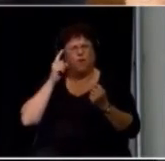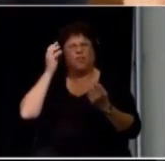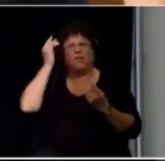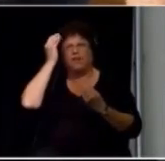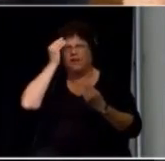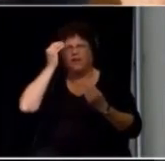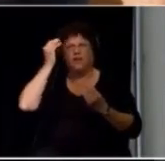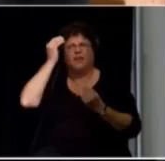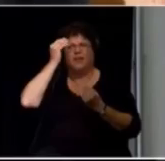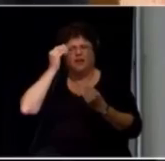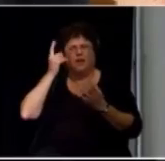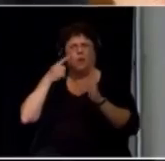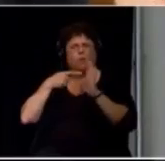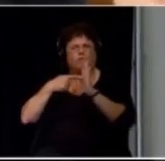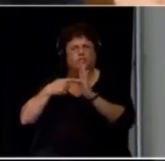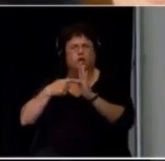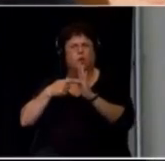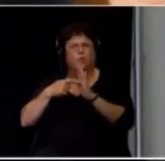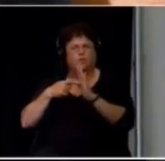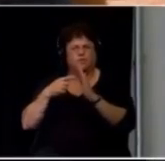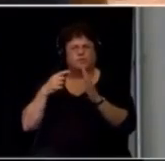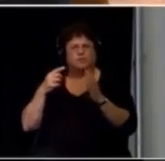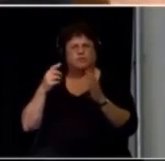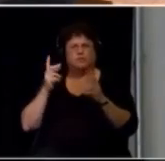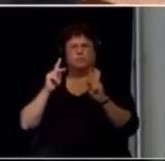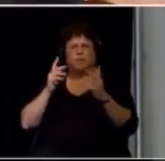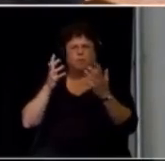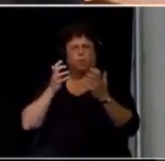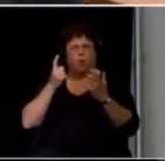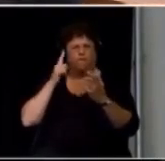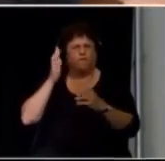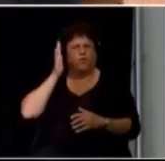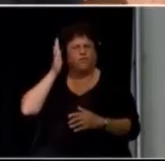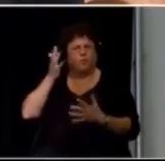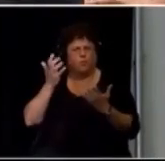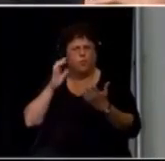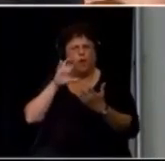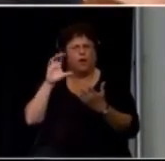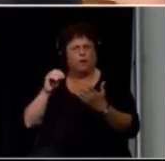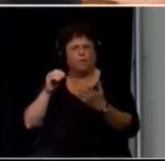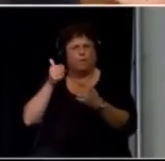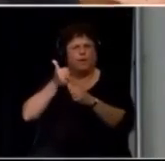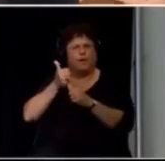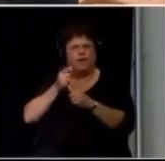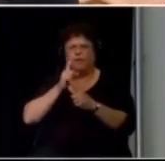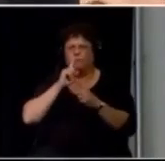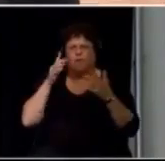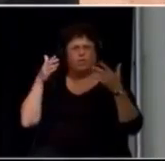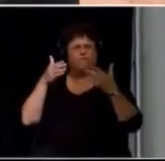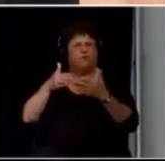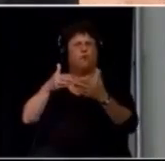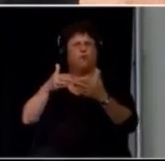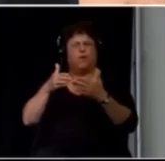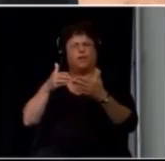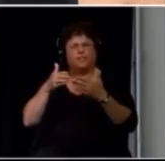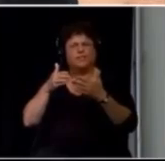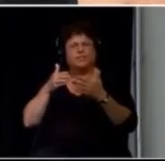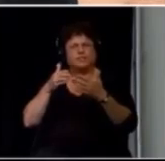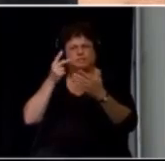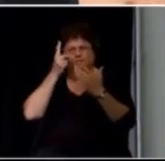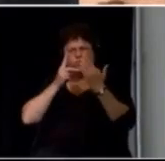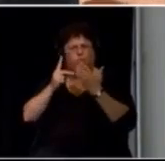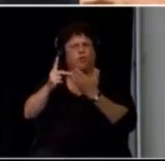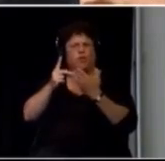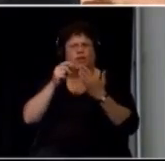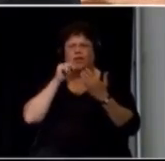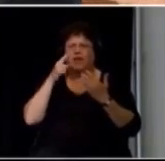shows what people want from the future. I guess they want a company that is like really focused on looking ahead,